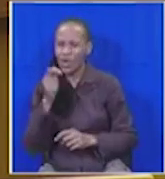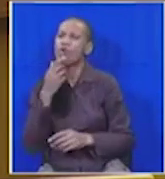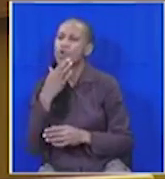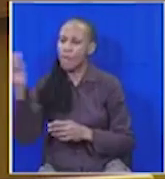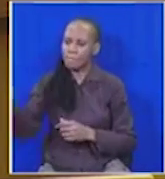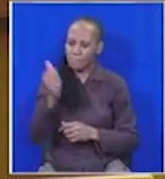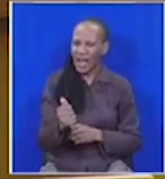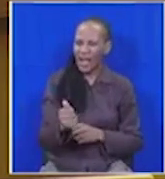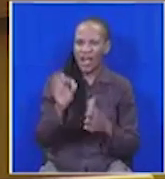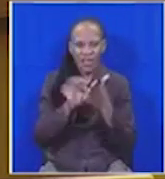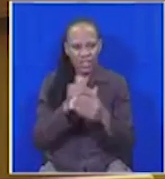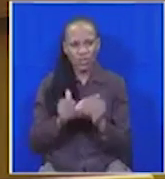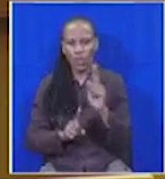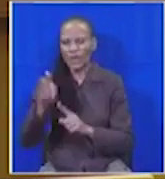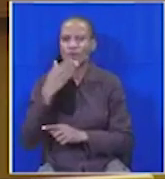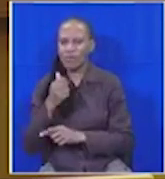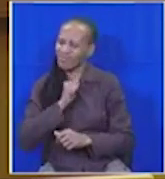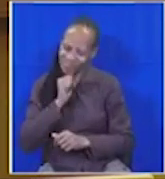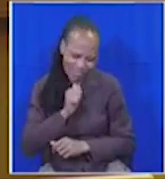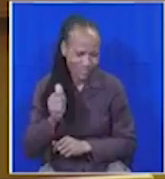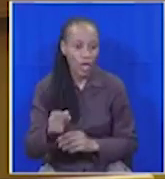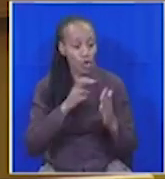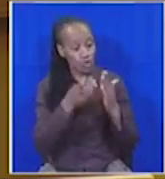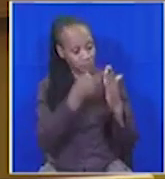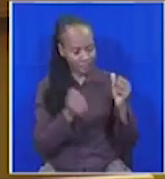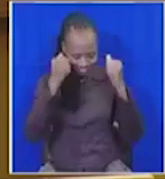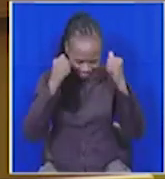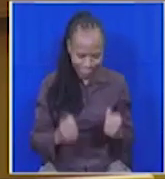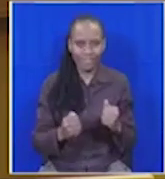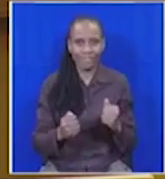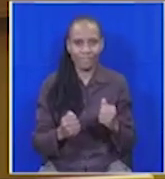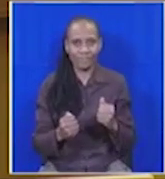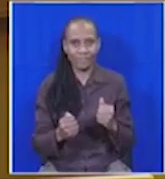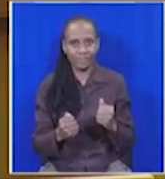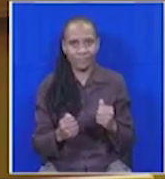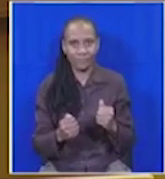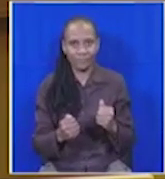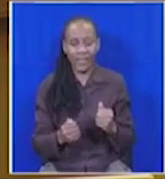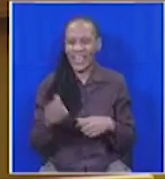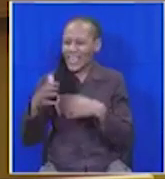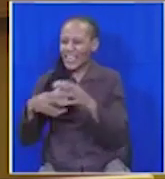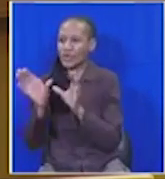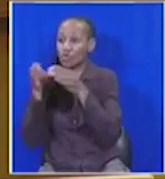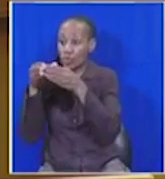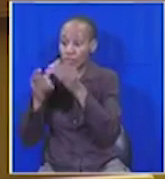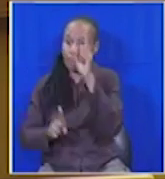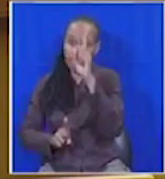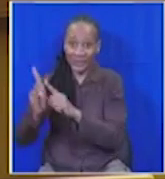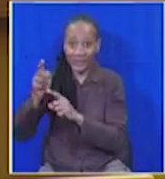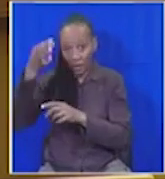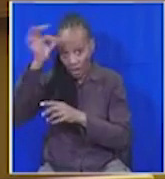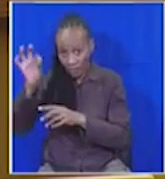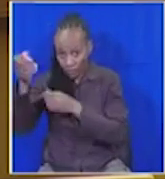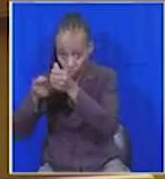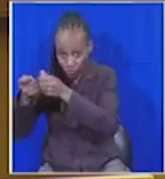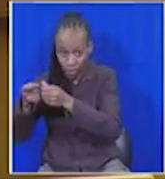it must be a set of rules that allows the governing alliance or party to govern